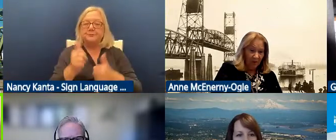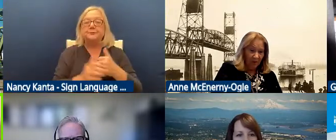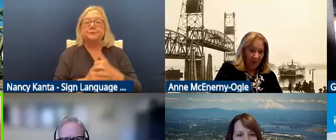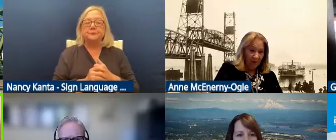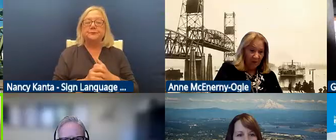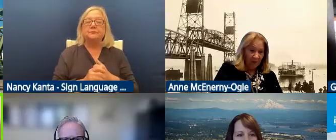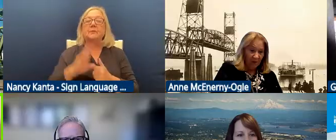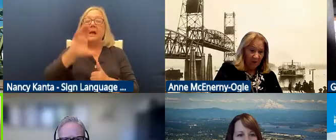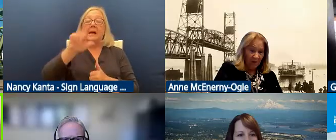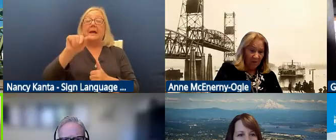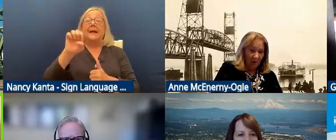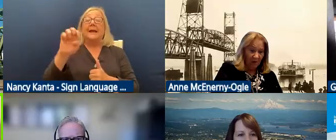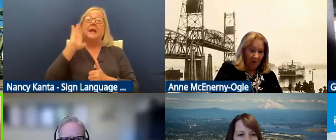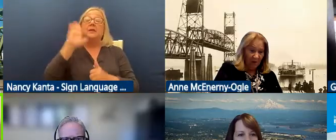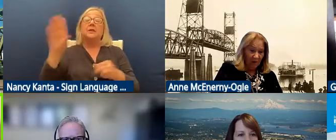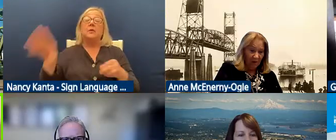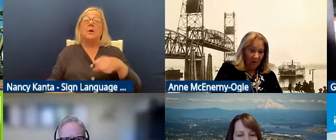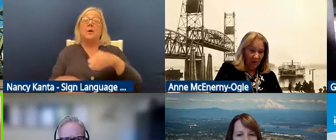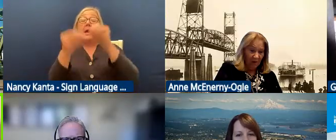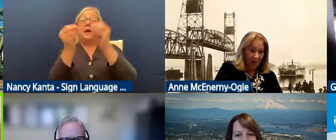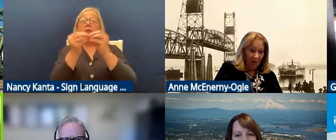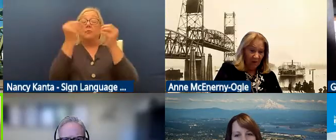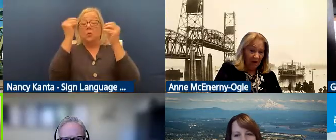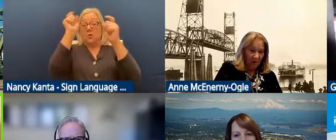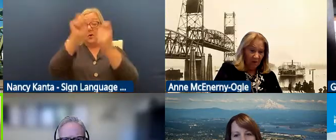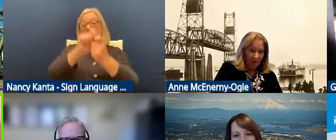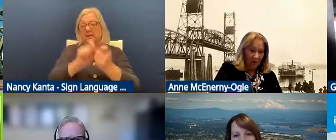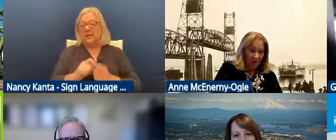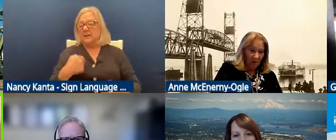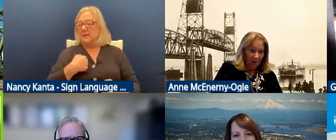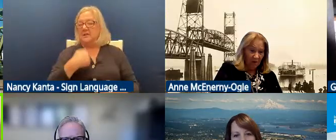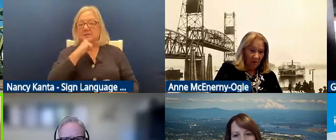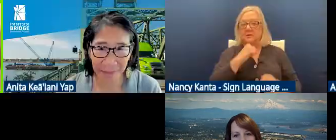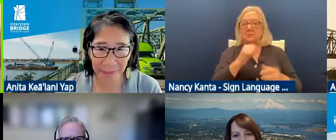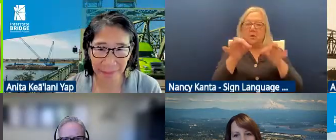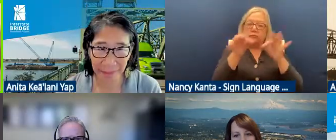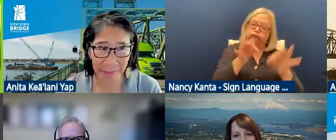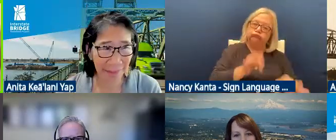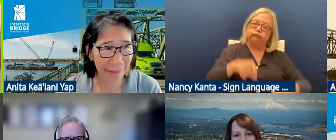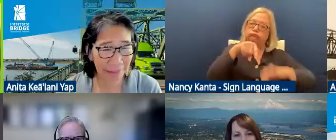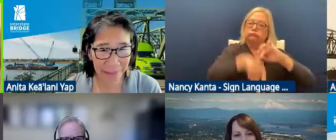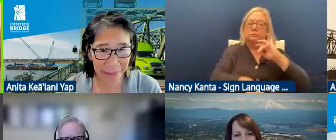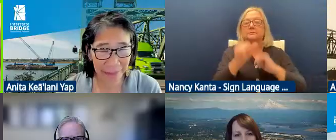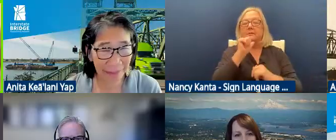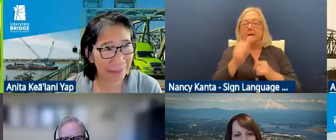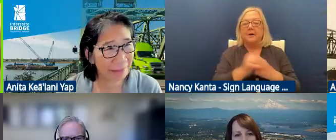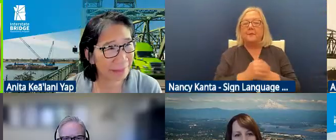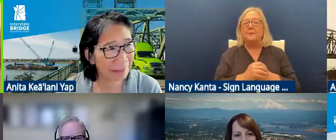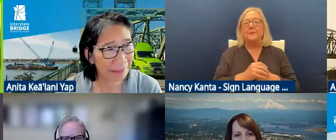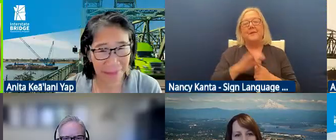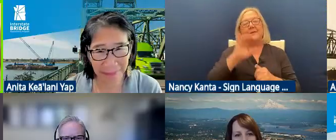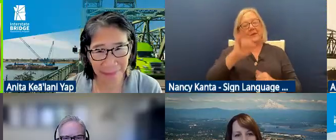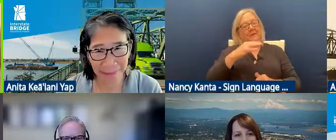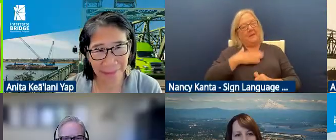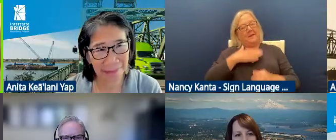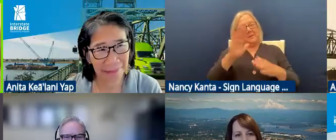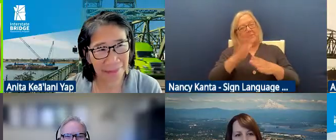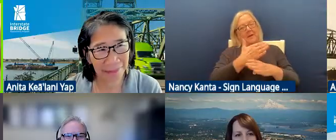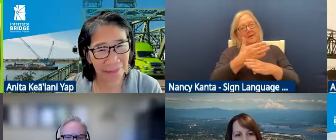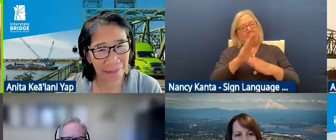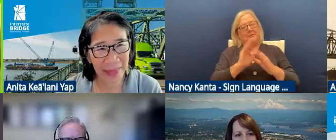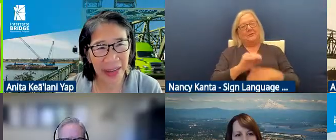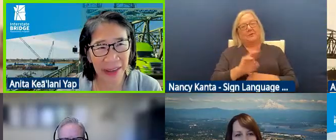sharing additional details with that subsequently. That concludes my share out. Thank you for that